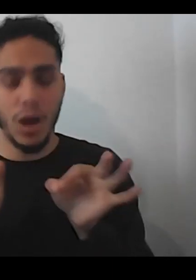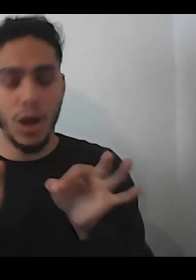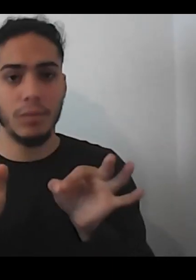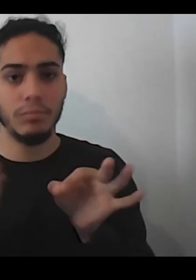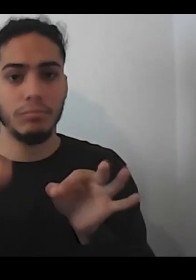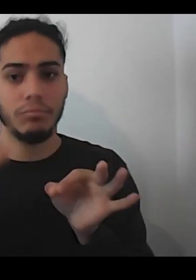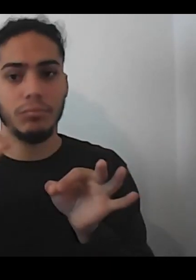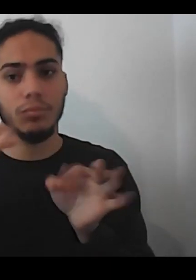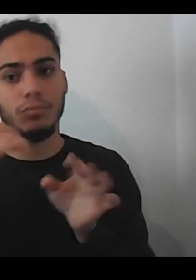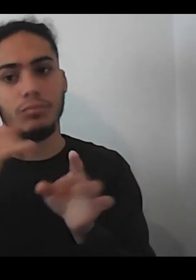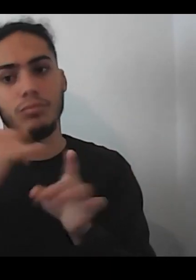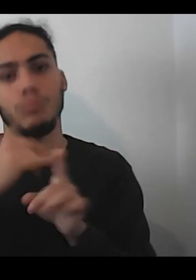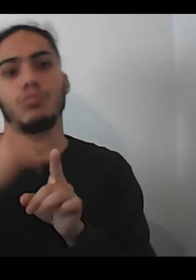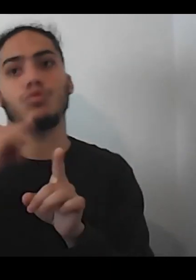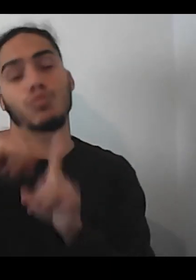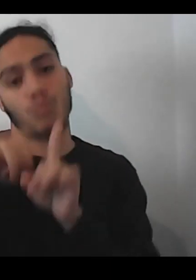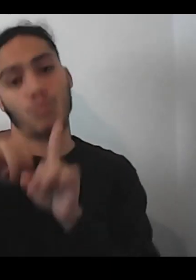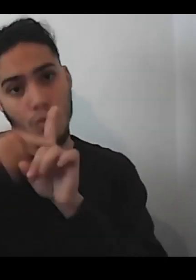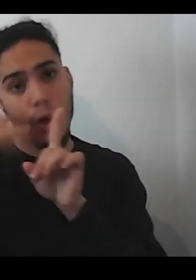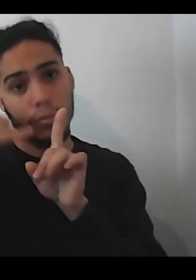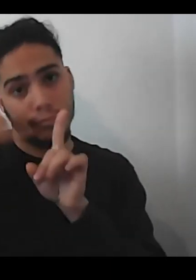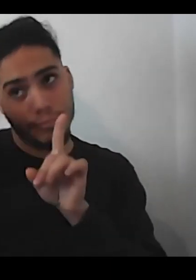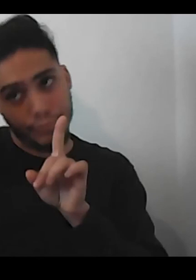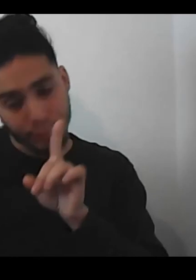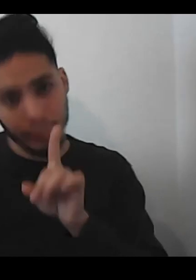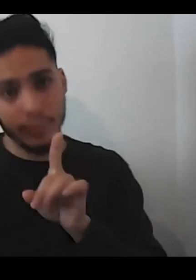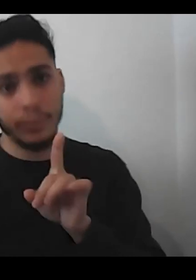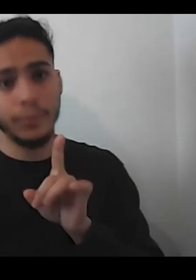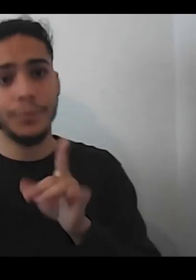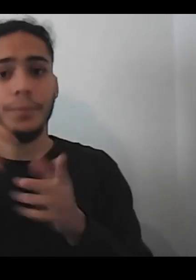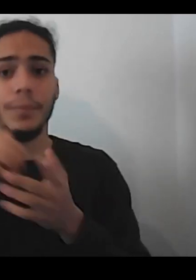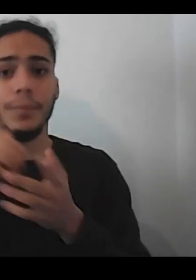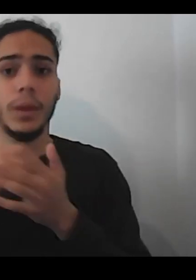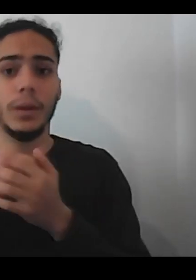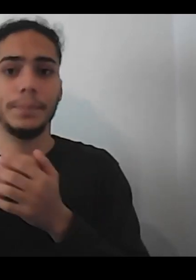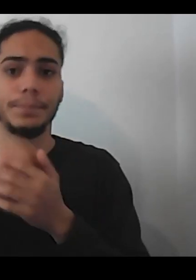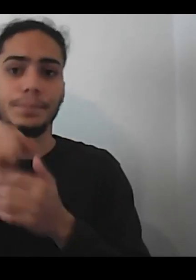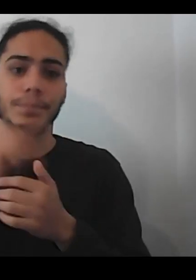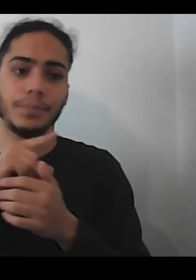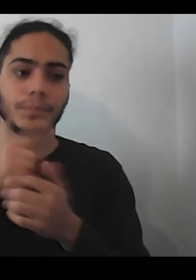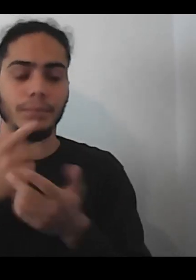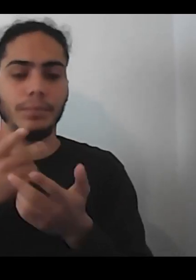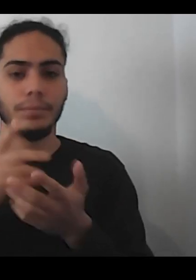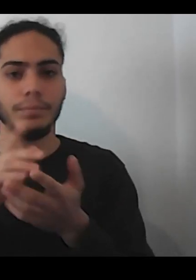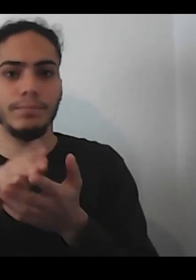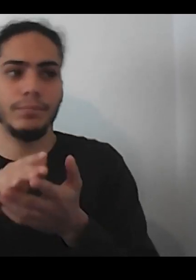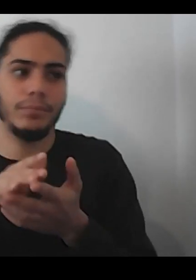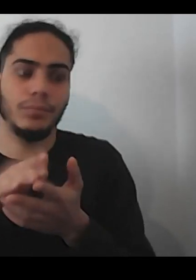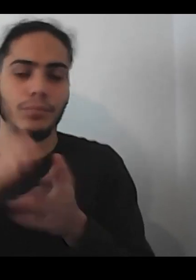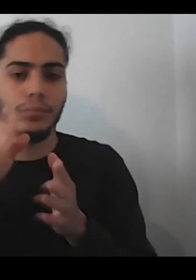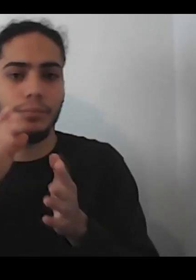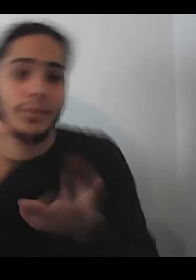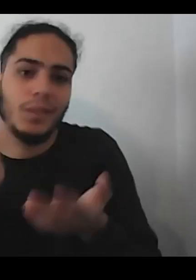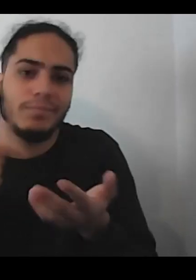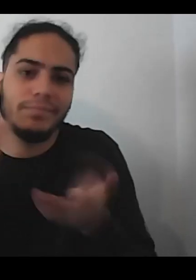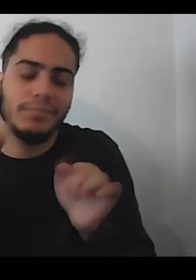use in CAT-SCL in this project. But yes, we do not have a